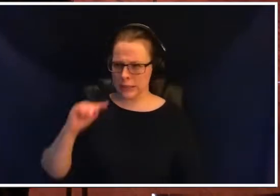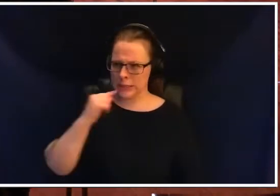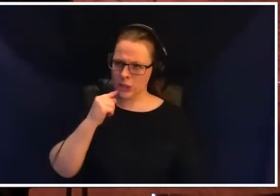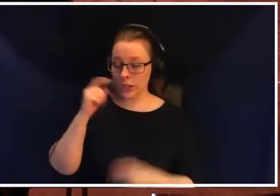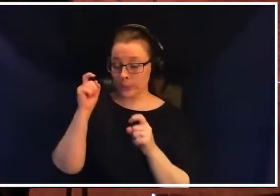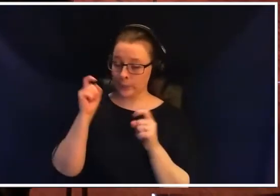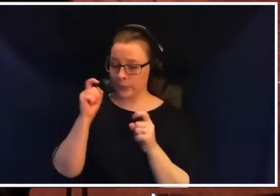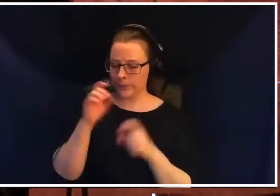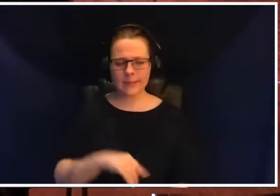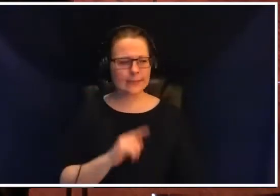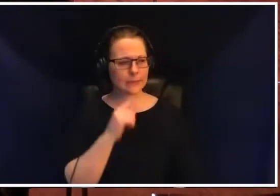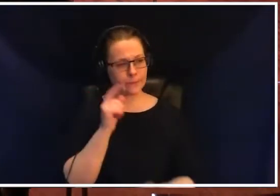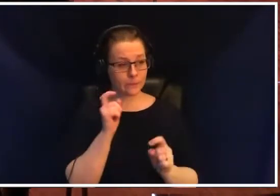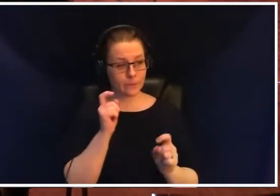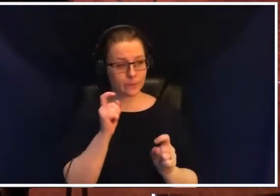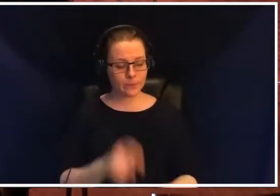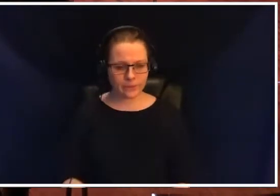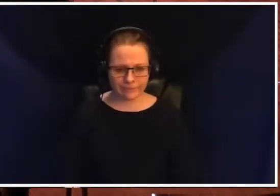expression.